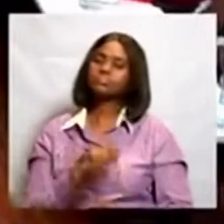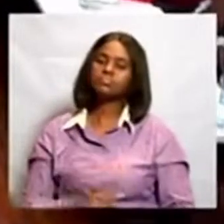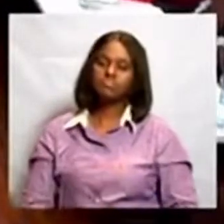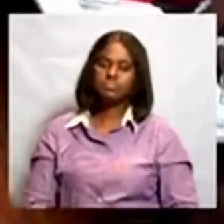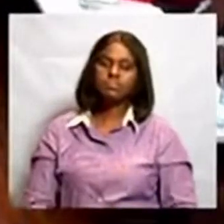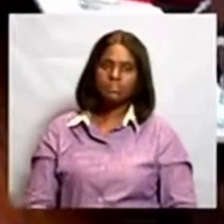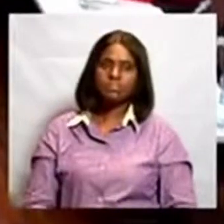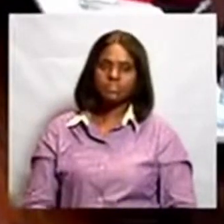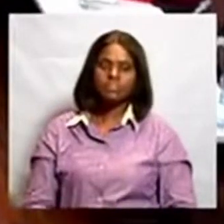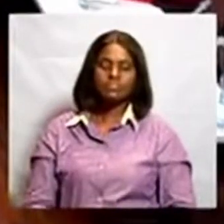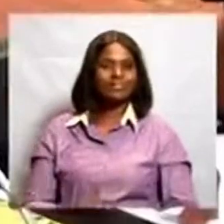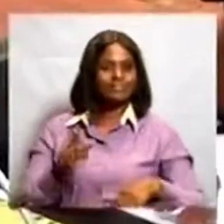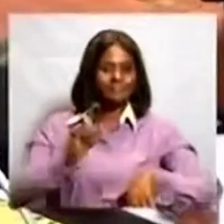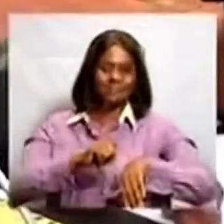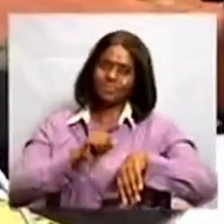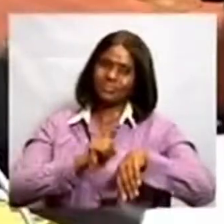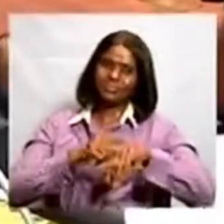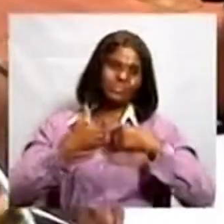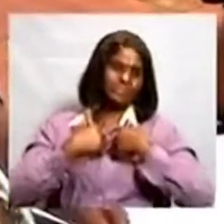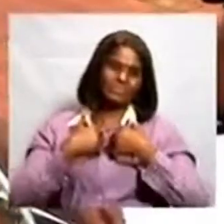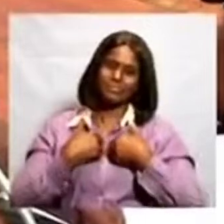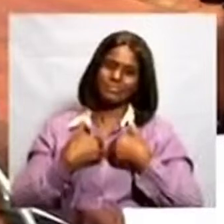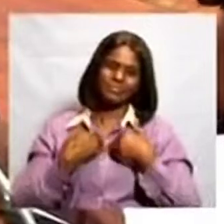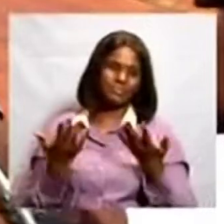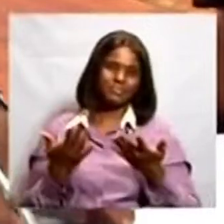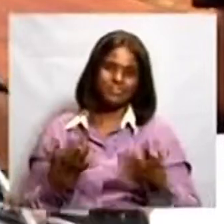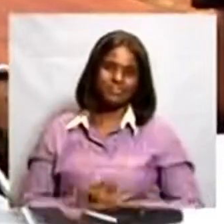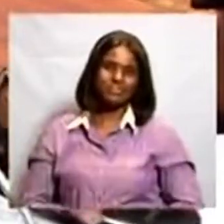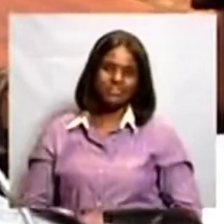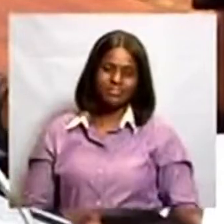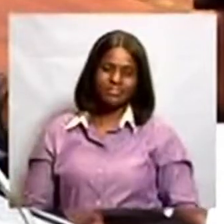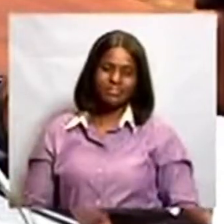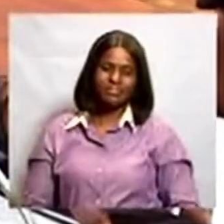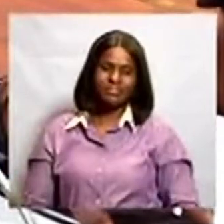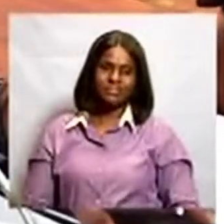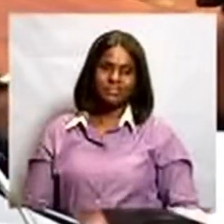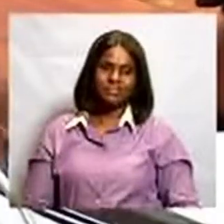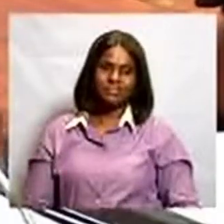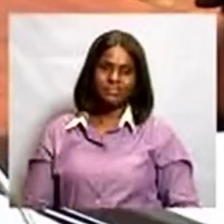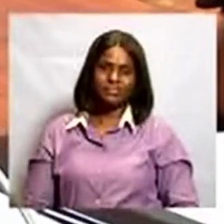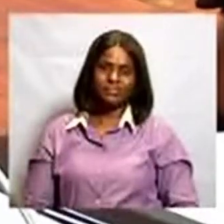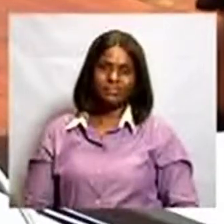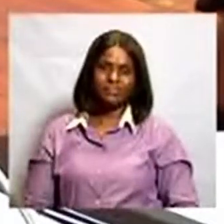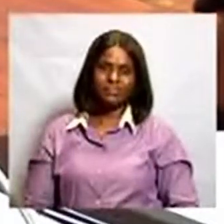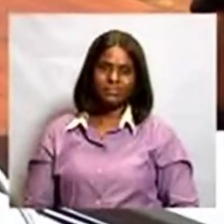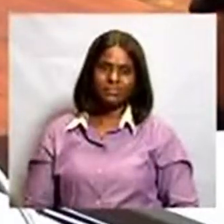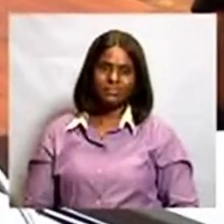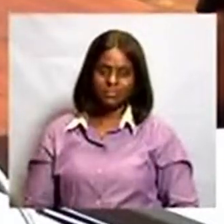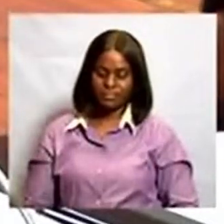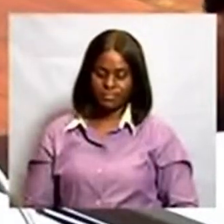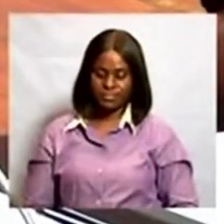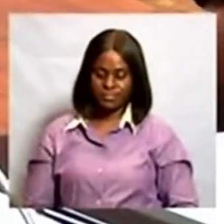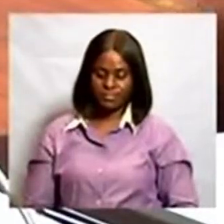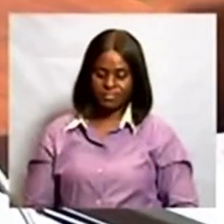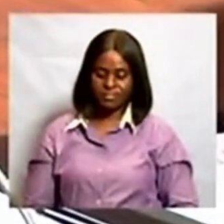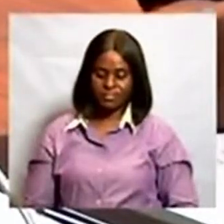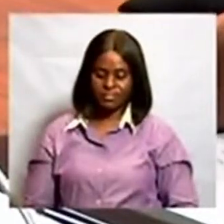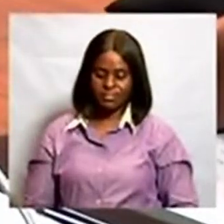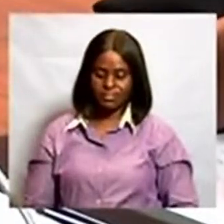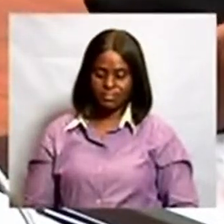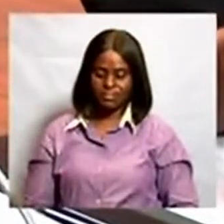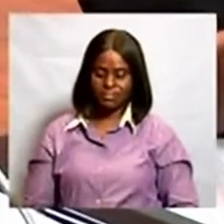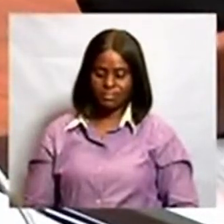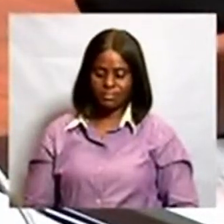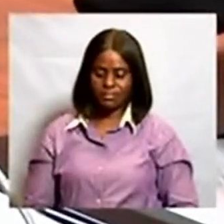Yeah, I think we have run out of time. I'm almost, yes. Yes, your quick one, I think. My question was not responded to. Yes.